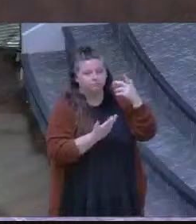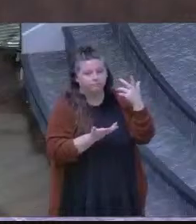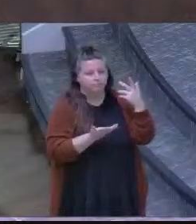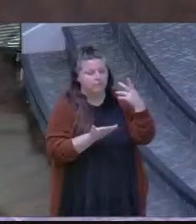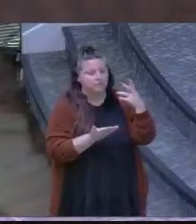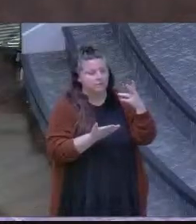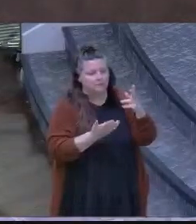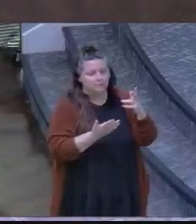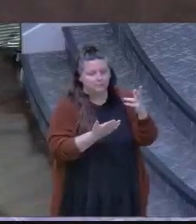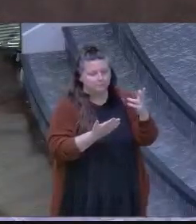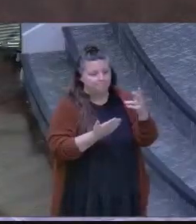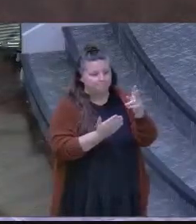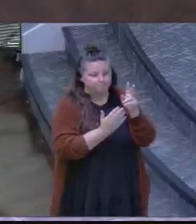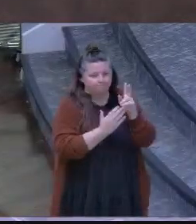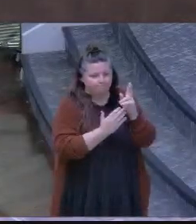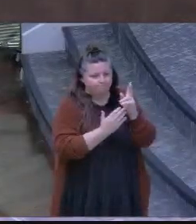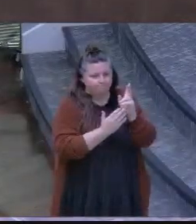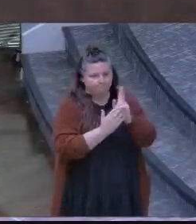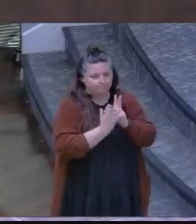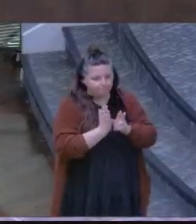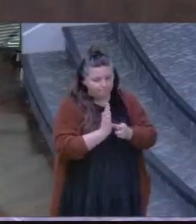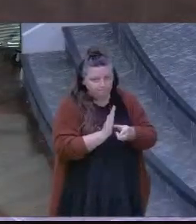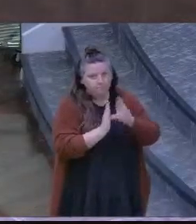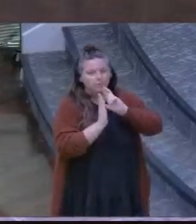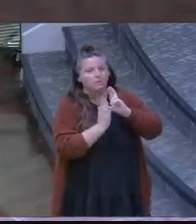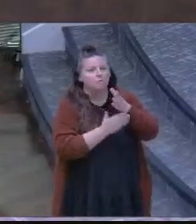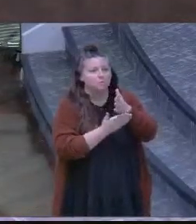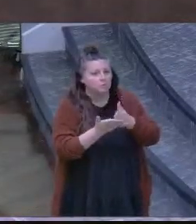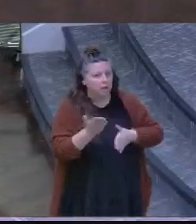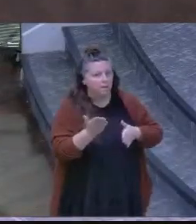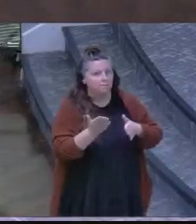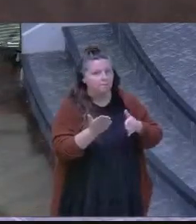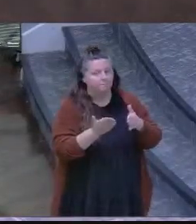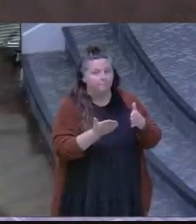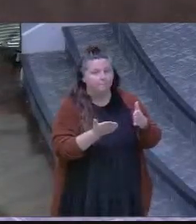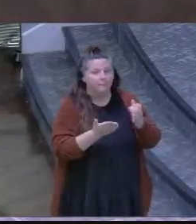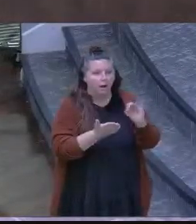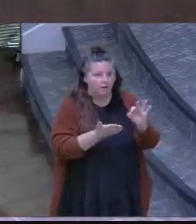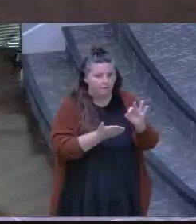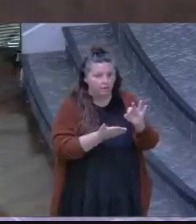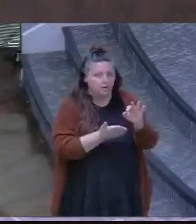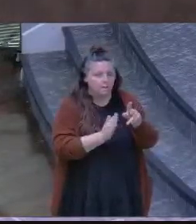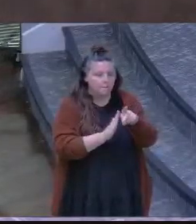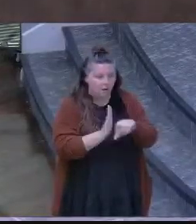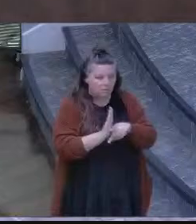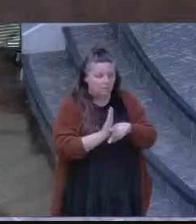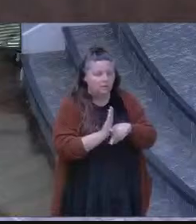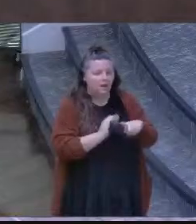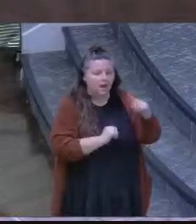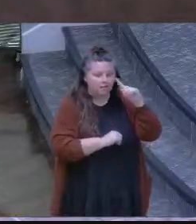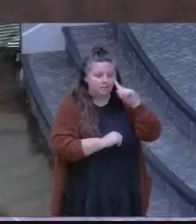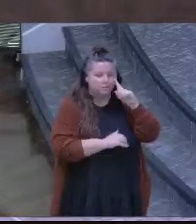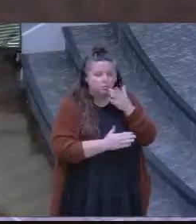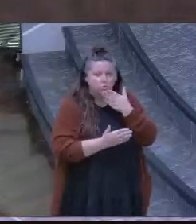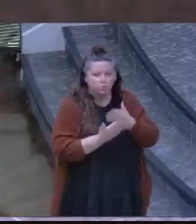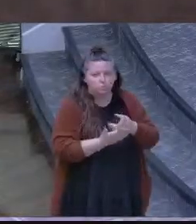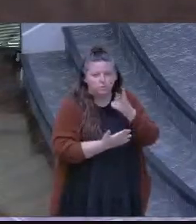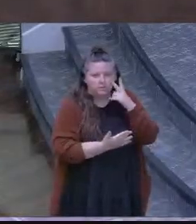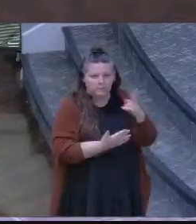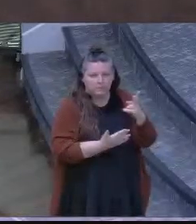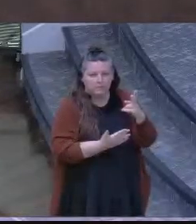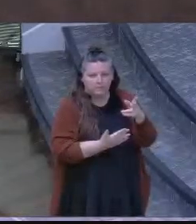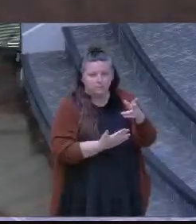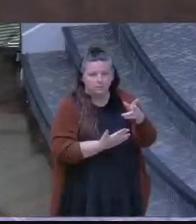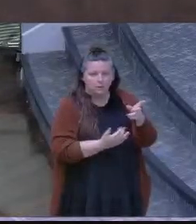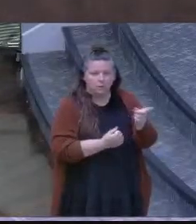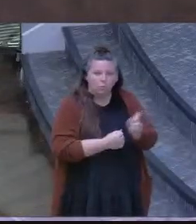this policy. There were, it was, I think, good to see like those areas